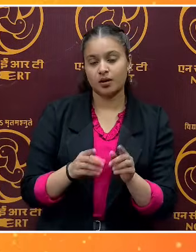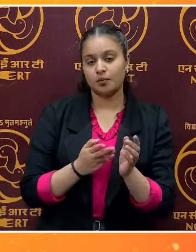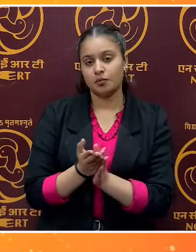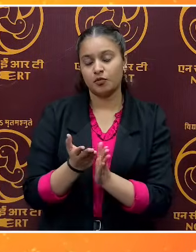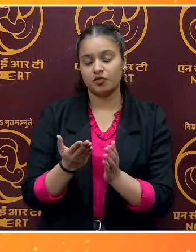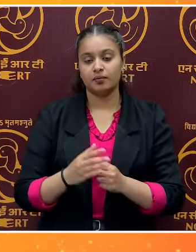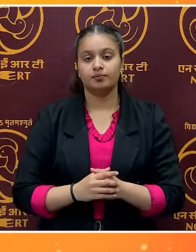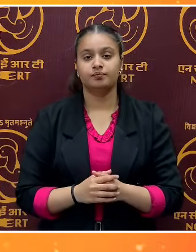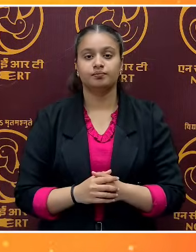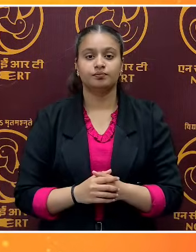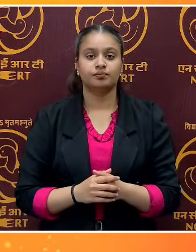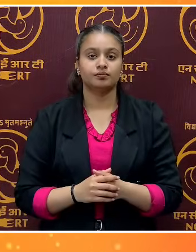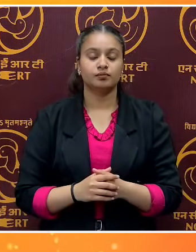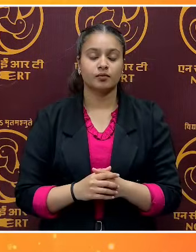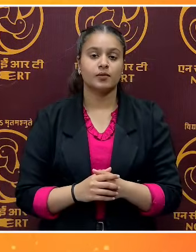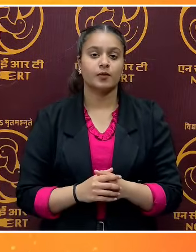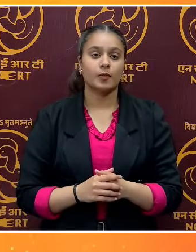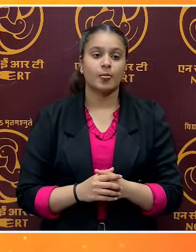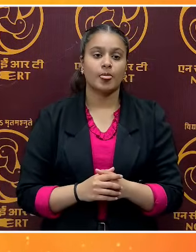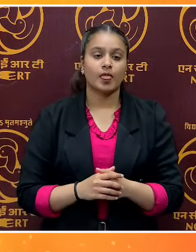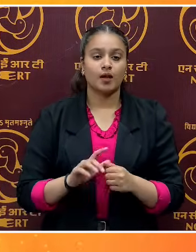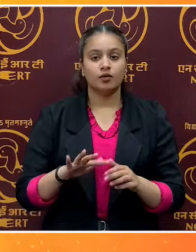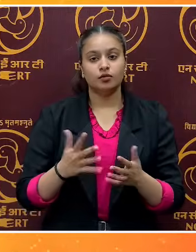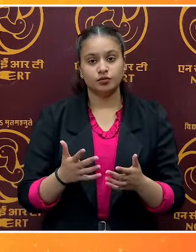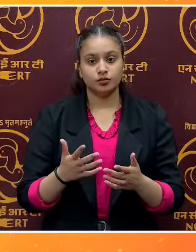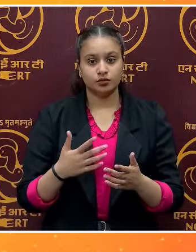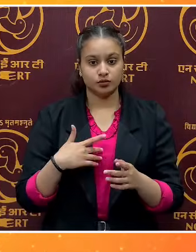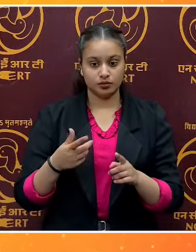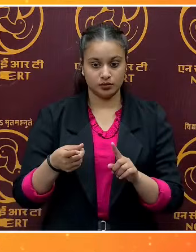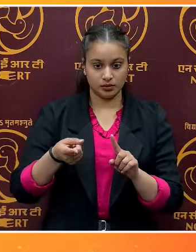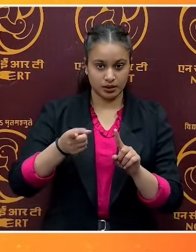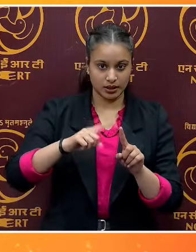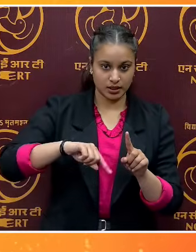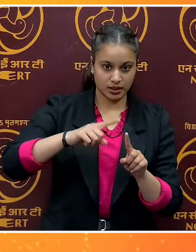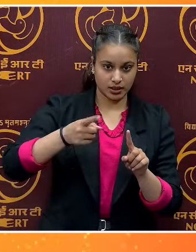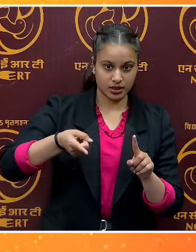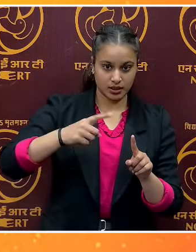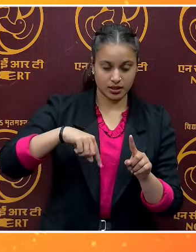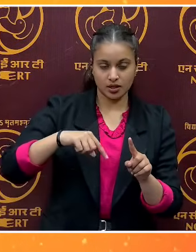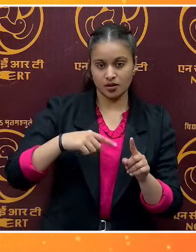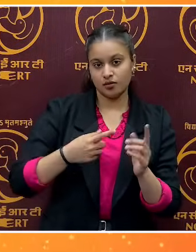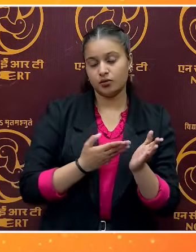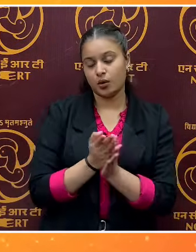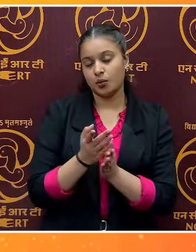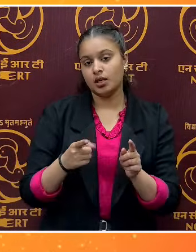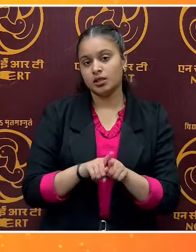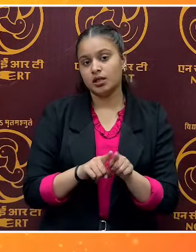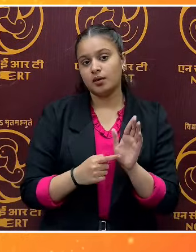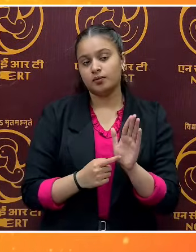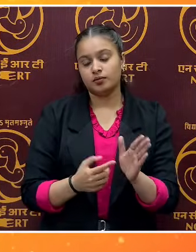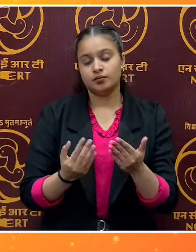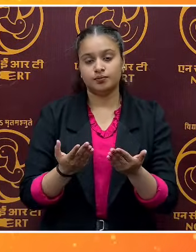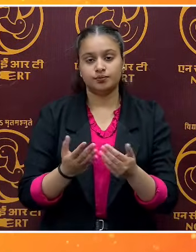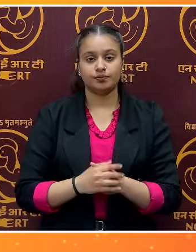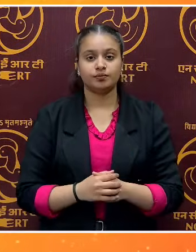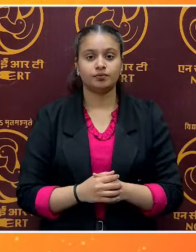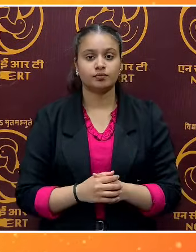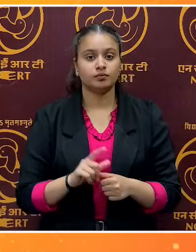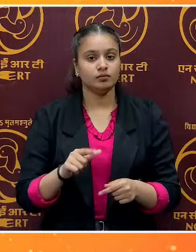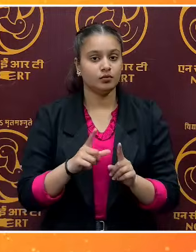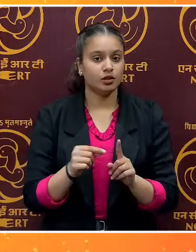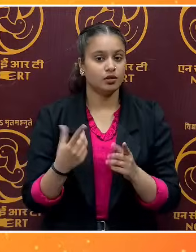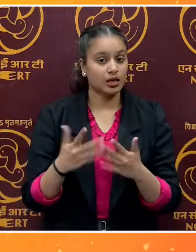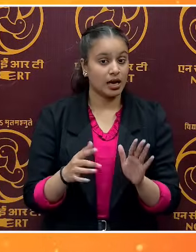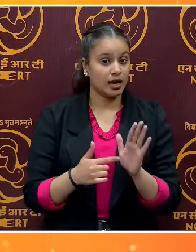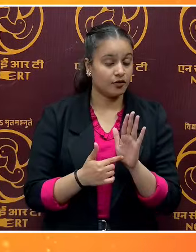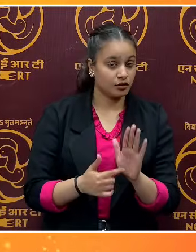can draw this curve and you can complete this bulge in this manner. Okay. I have done it for